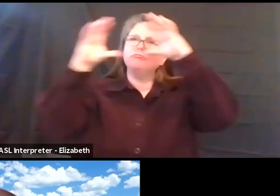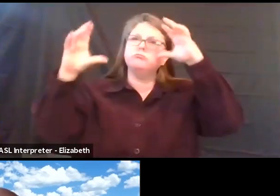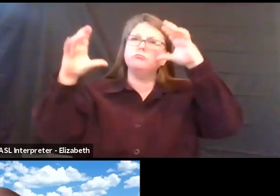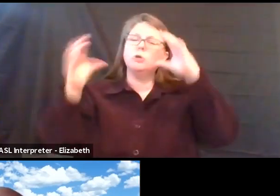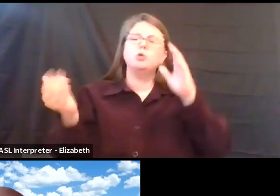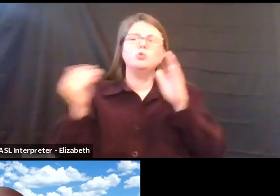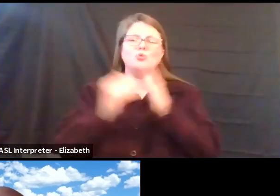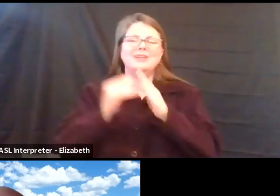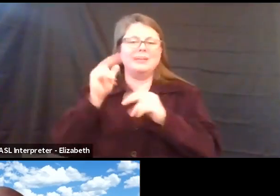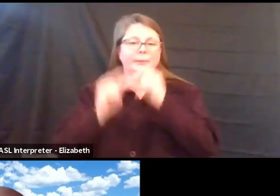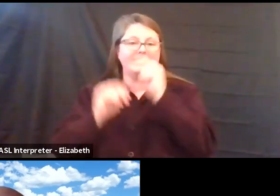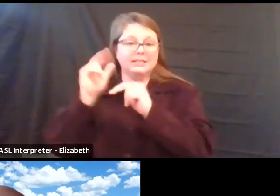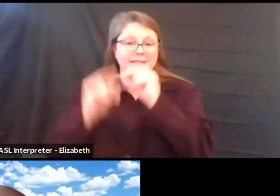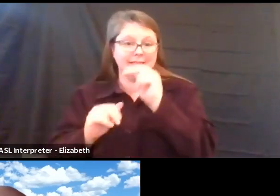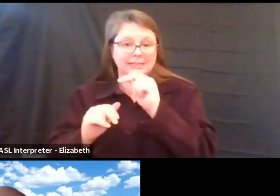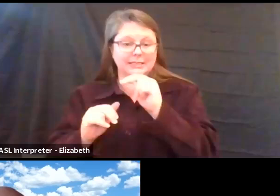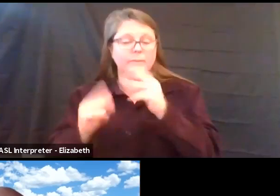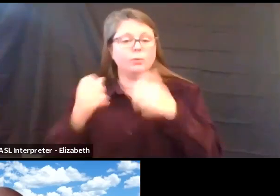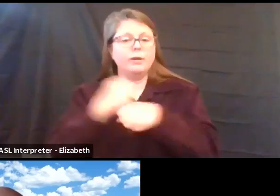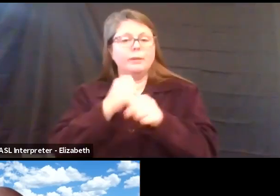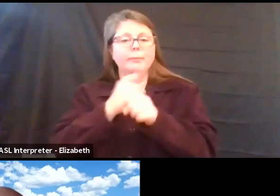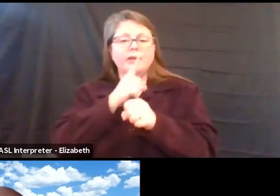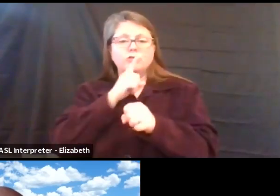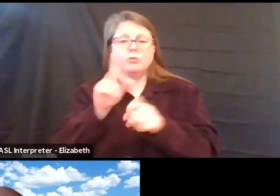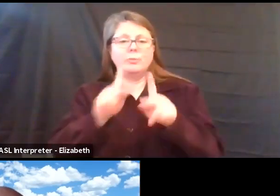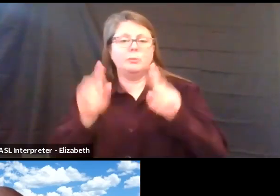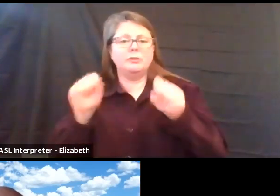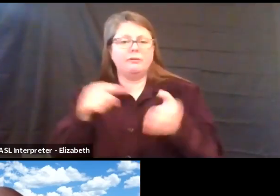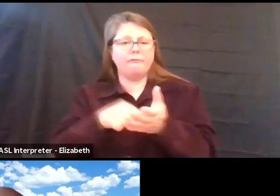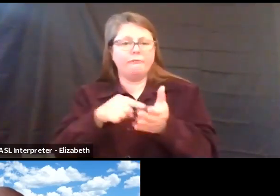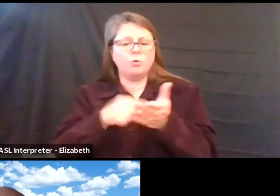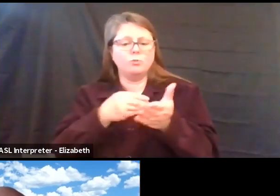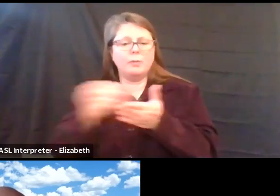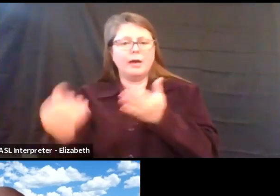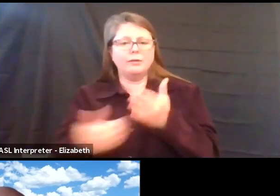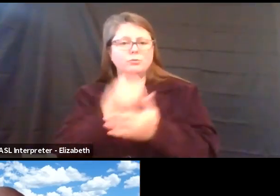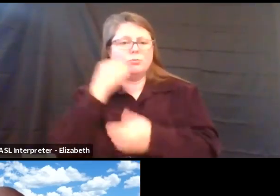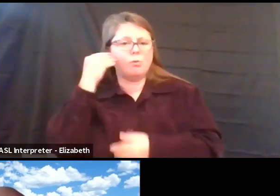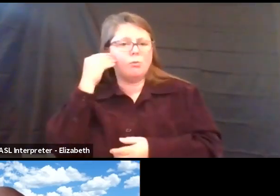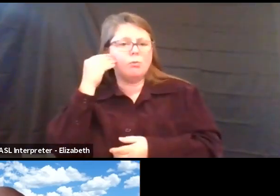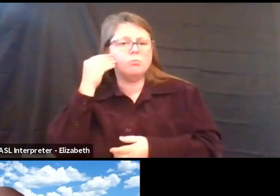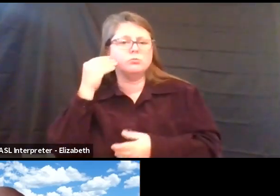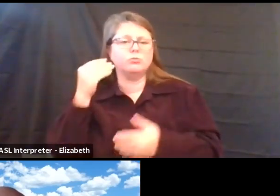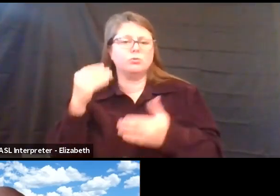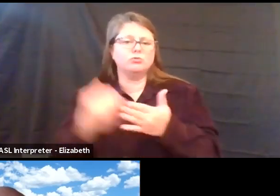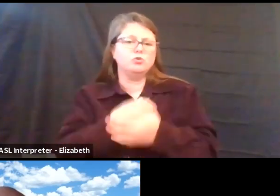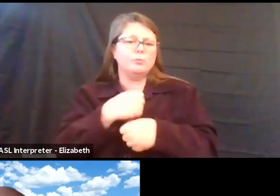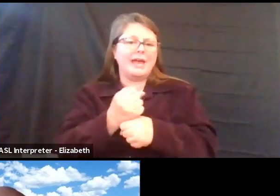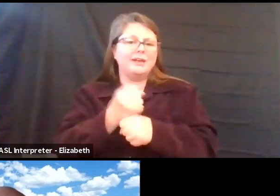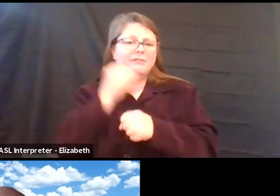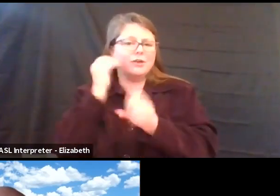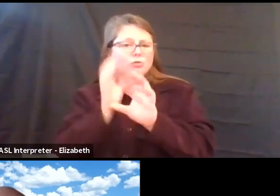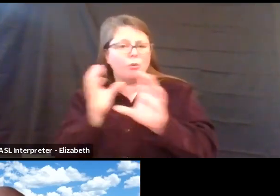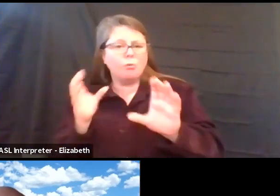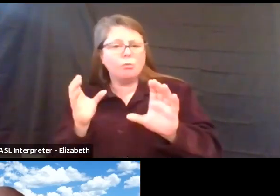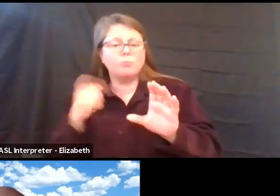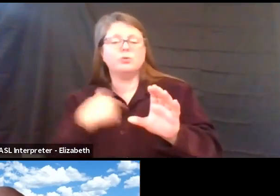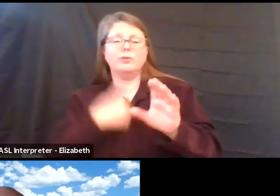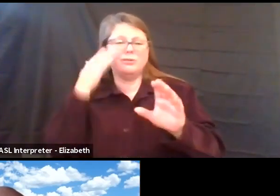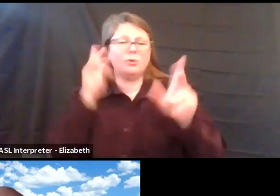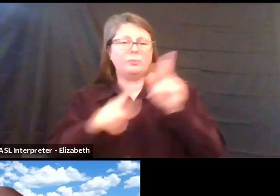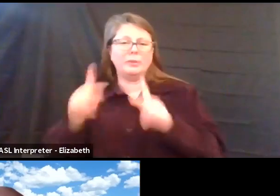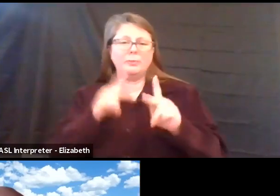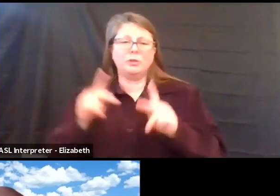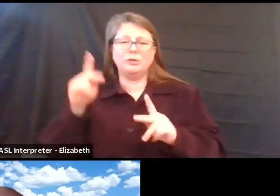make the purchase of new homes affordable for people. We know those issues are on people's minds. So Bill,